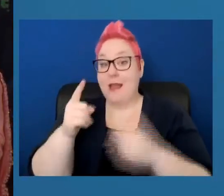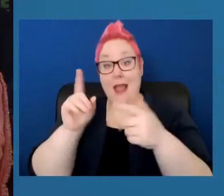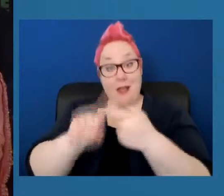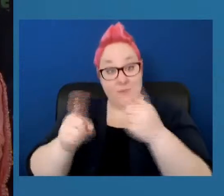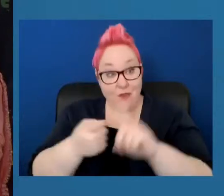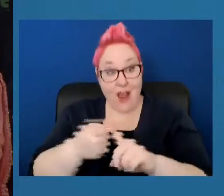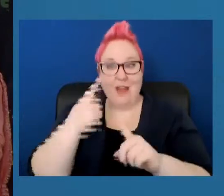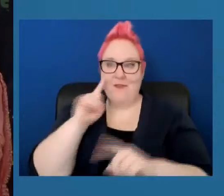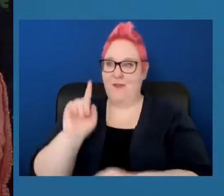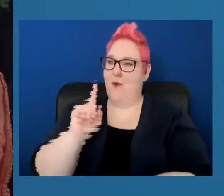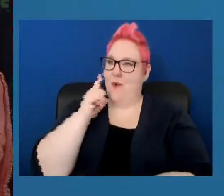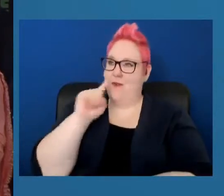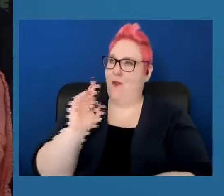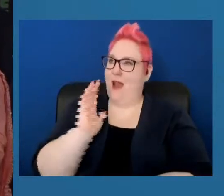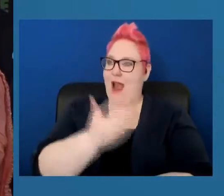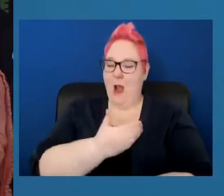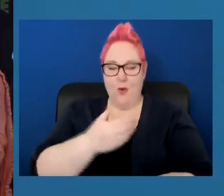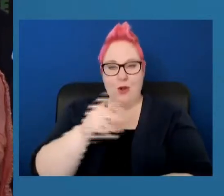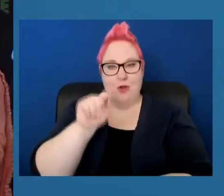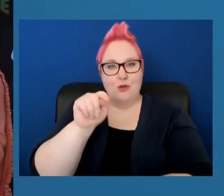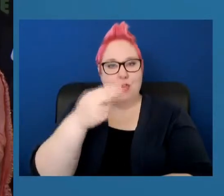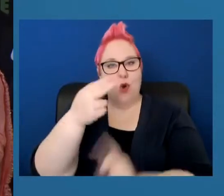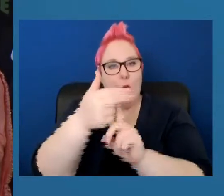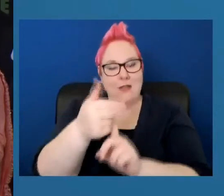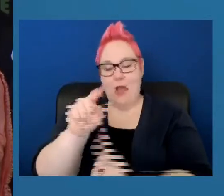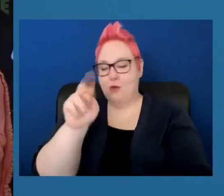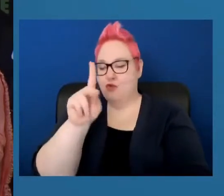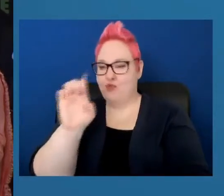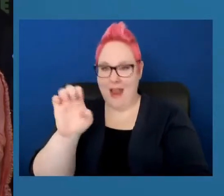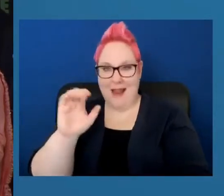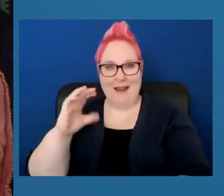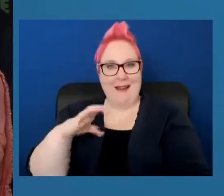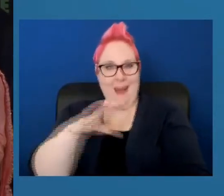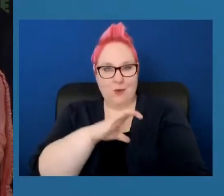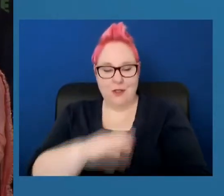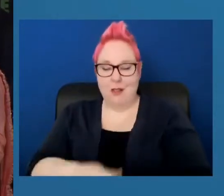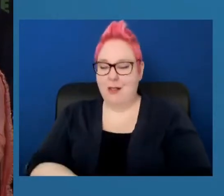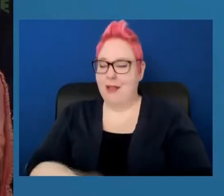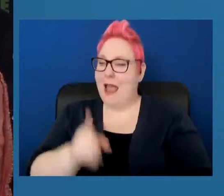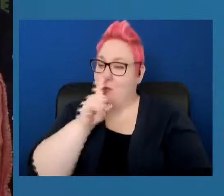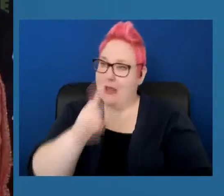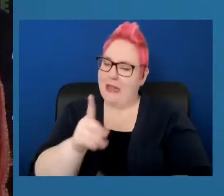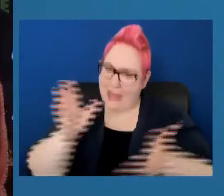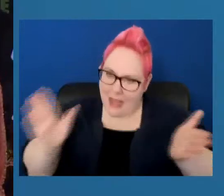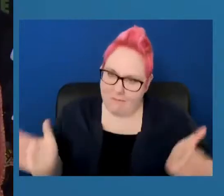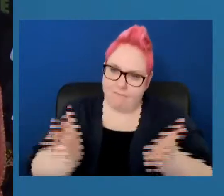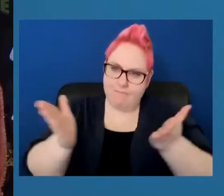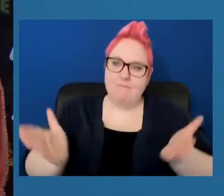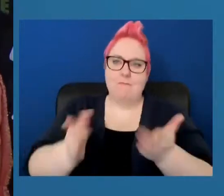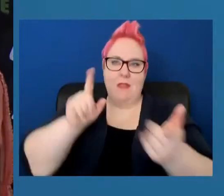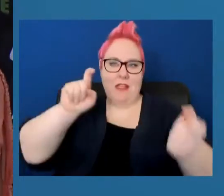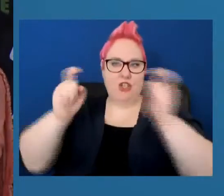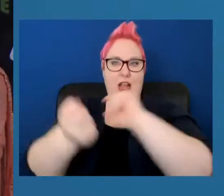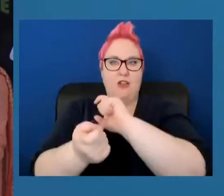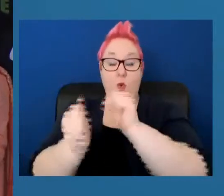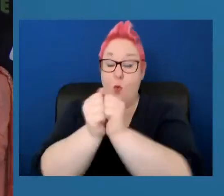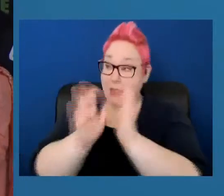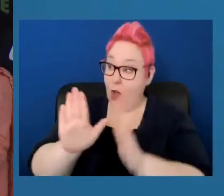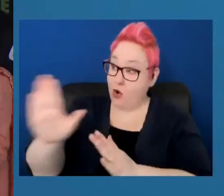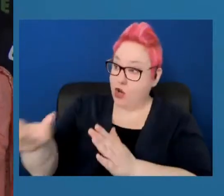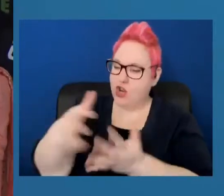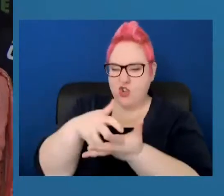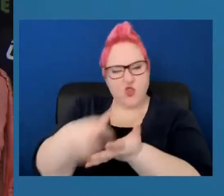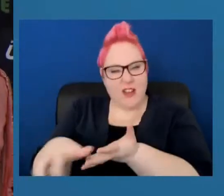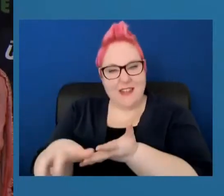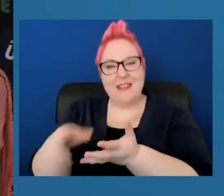and someone who was a driver behind these groundbreaking changes, because without her grit, without her determination,